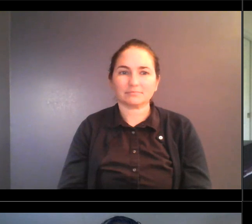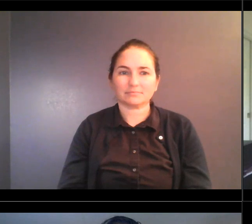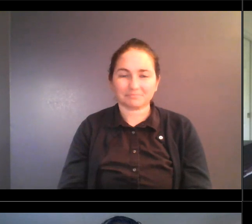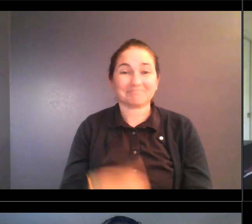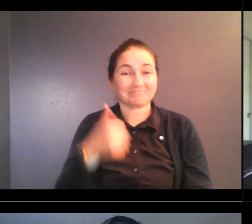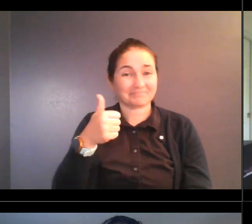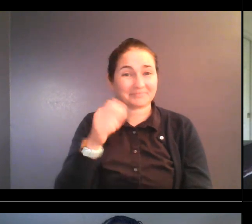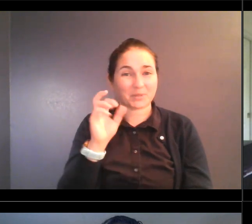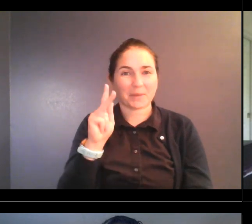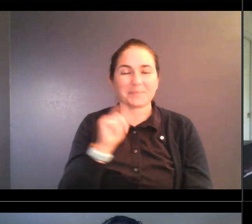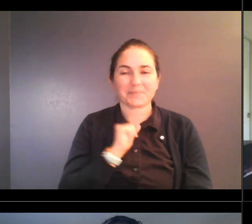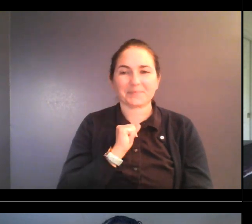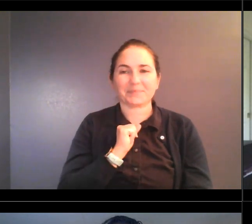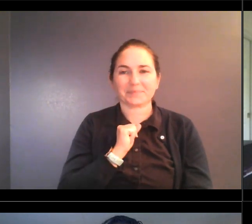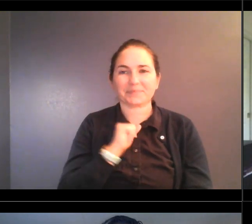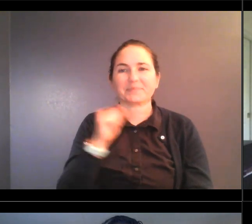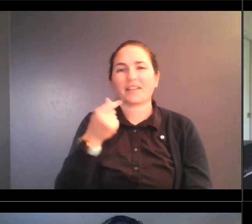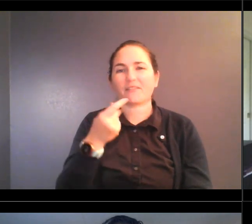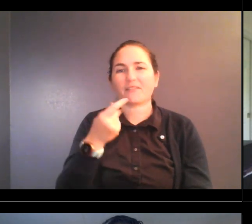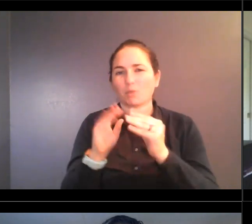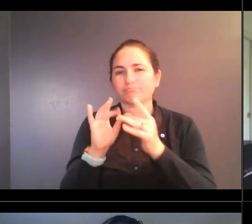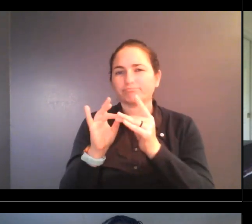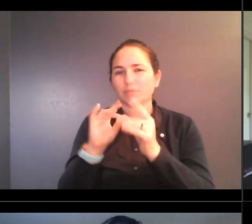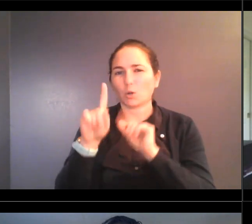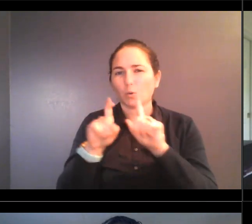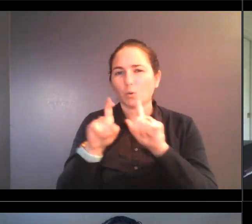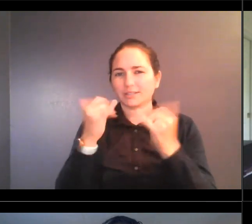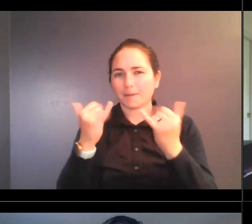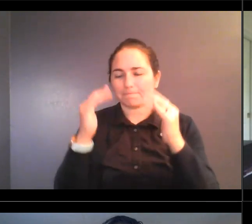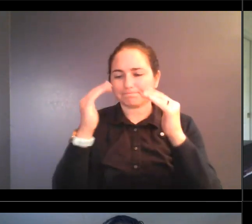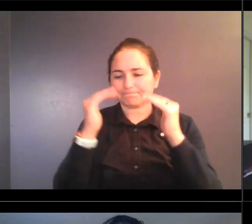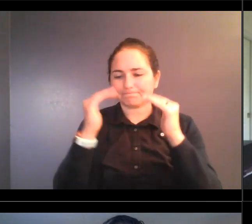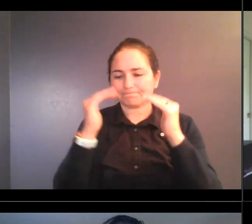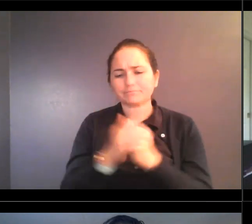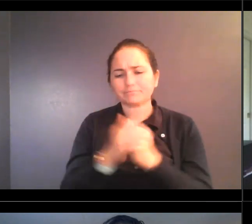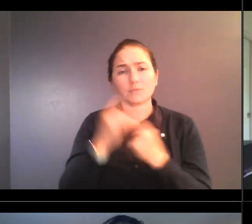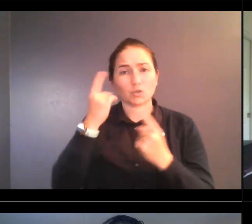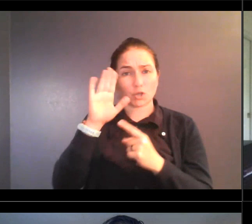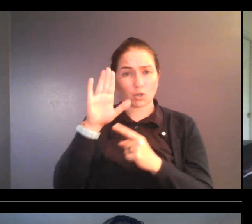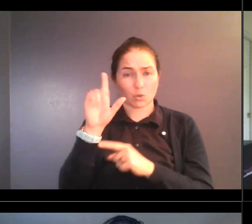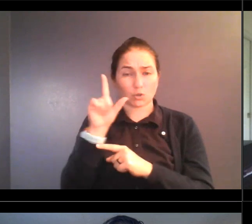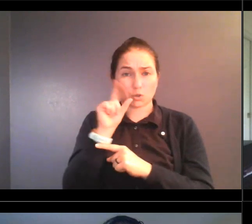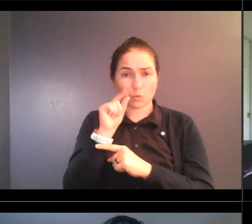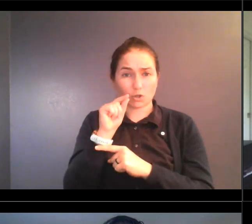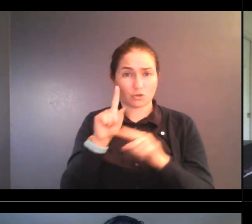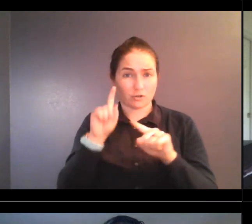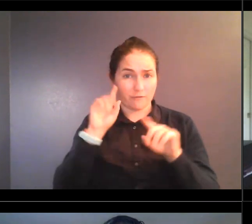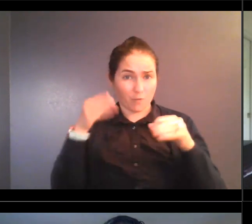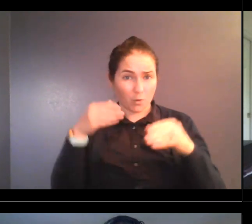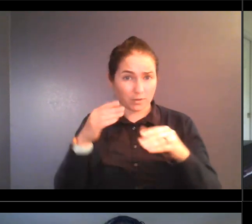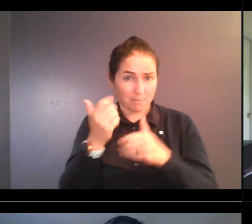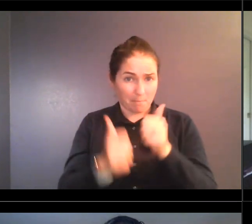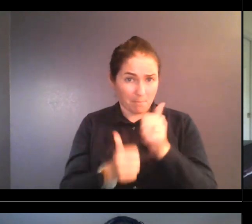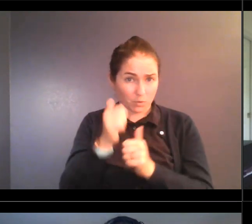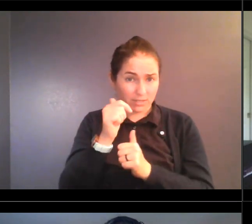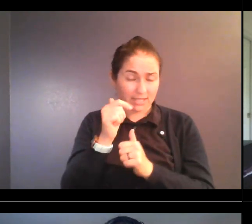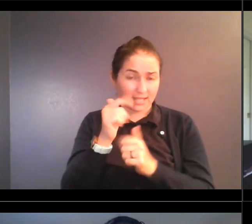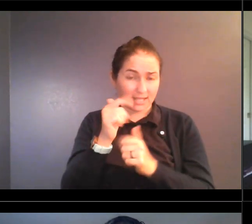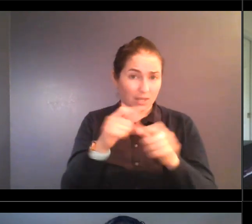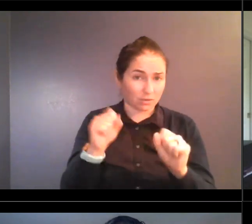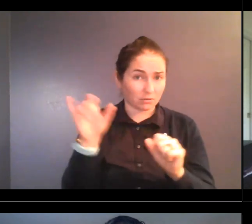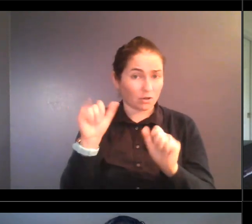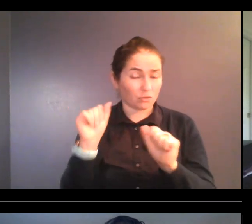Great, thanks. Here to a couple of related questions. Do you think your Twitter feed should focus mainly on linguistics, or can it also